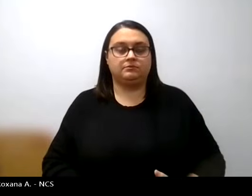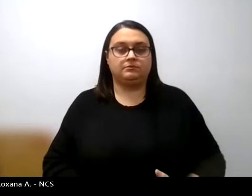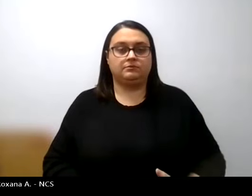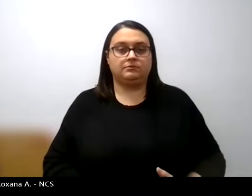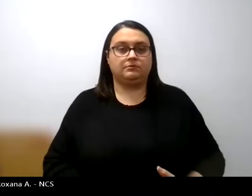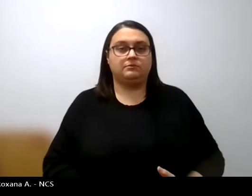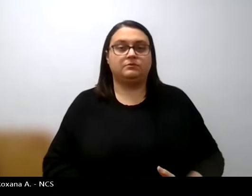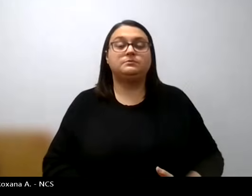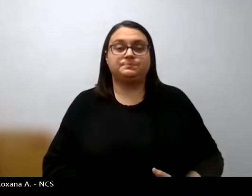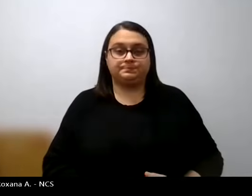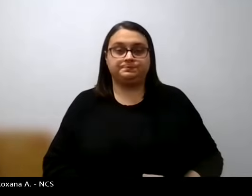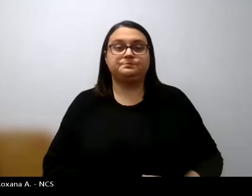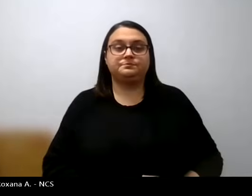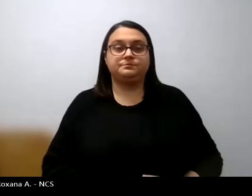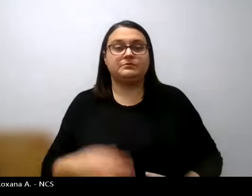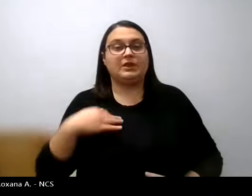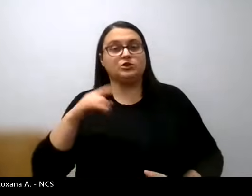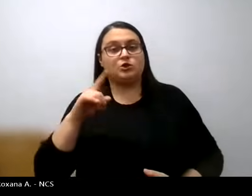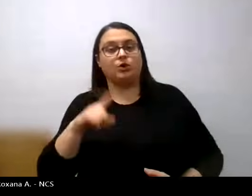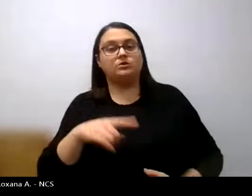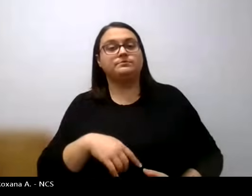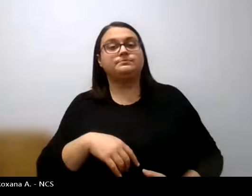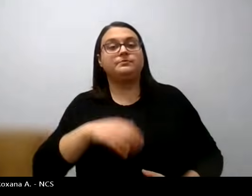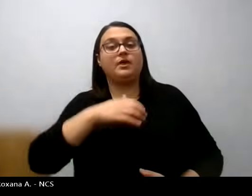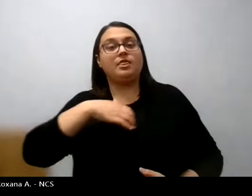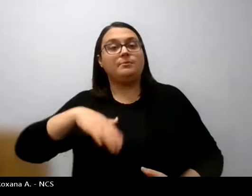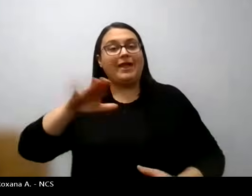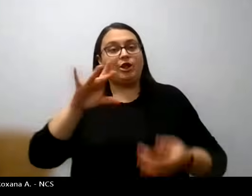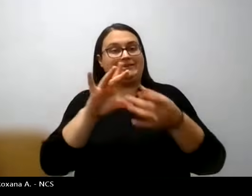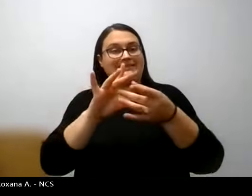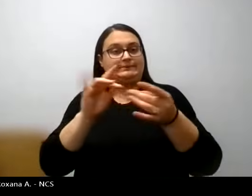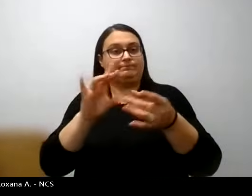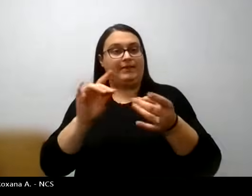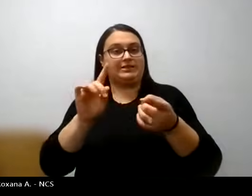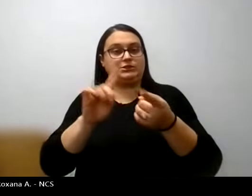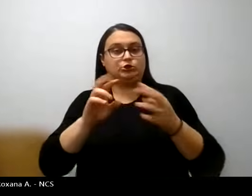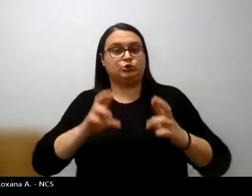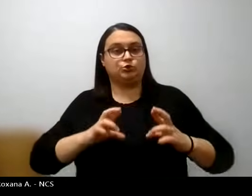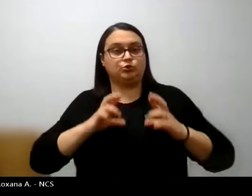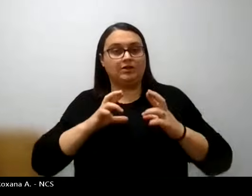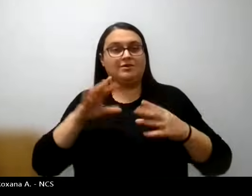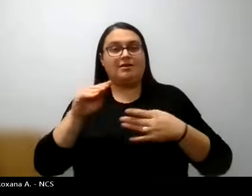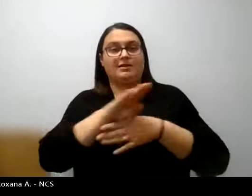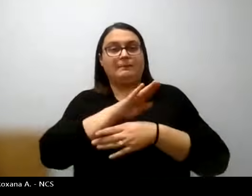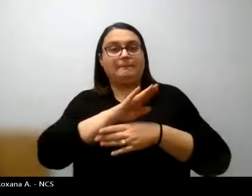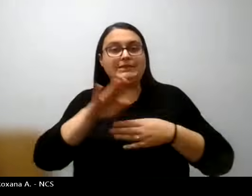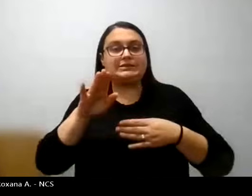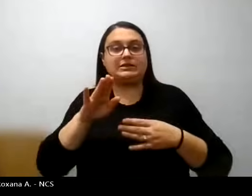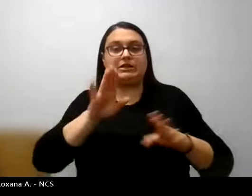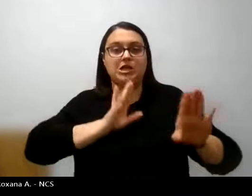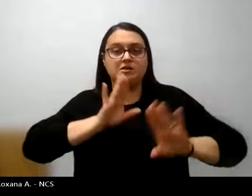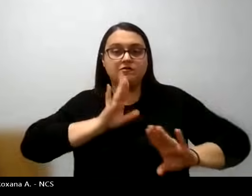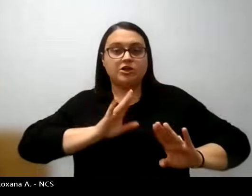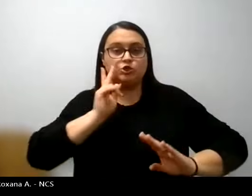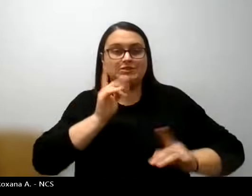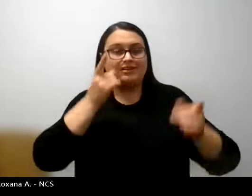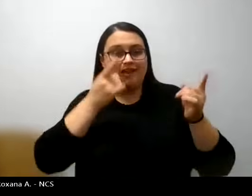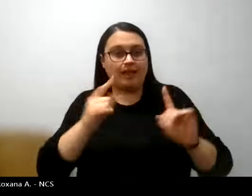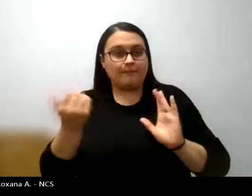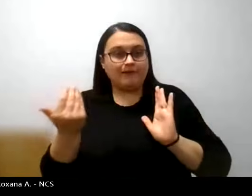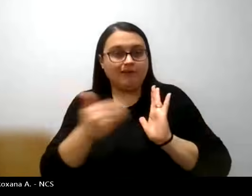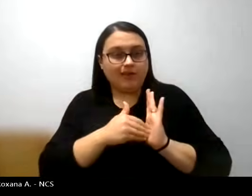Okay, we've got a question here. What is the mayor's message to residents and businesses frustrated to see this happen